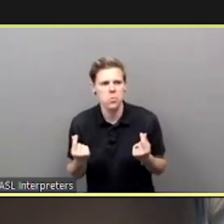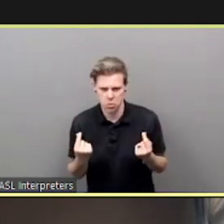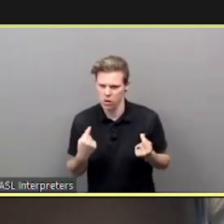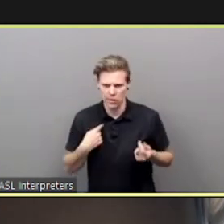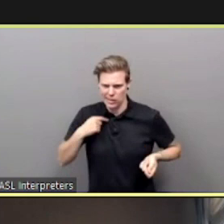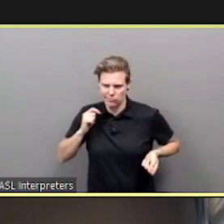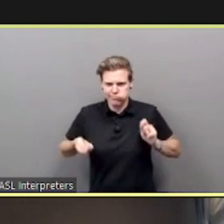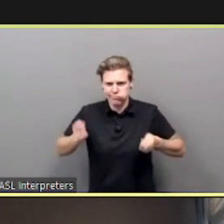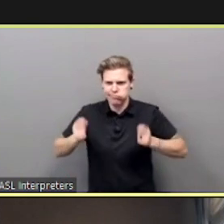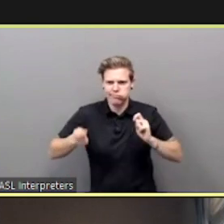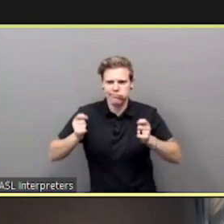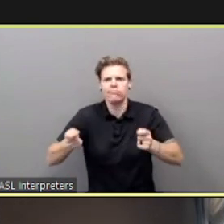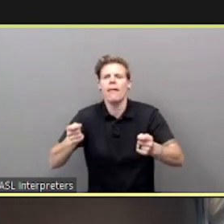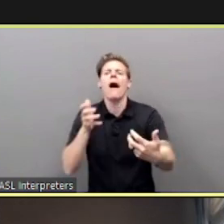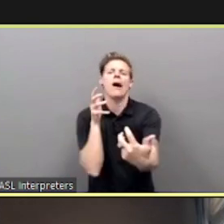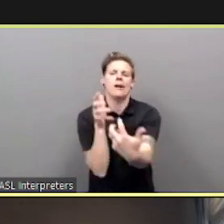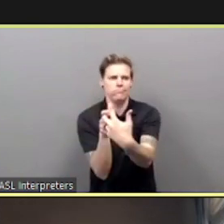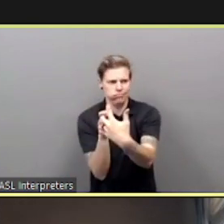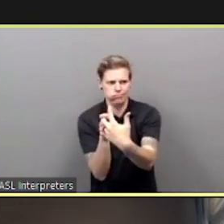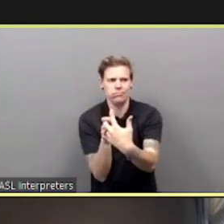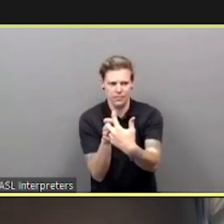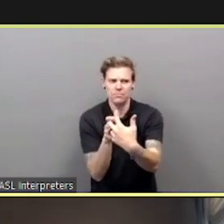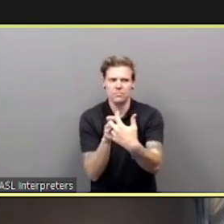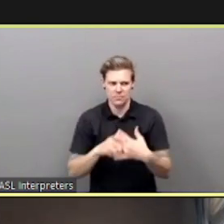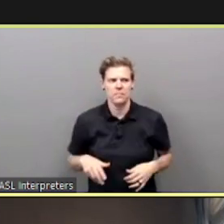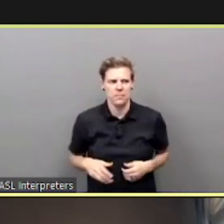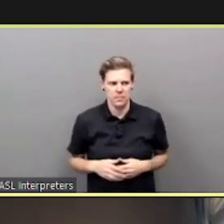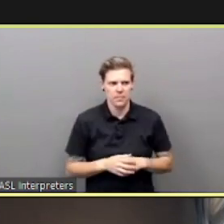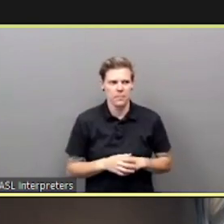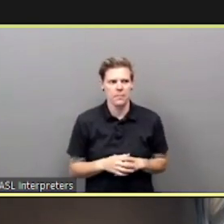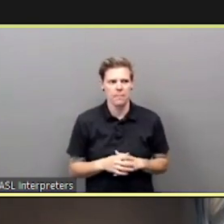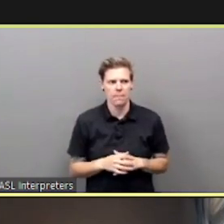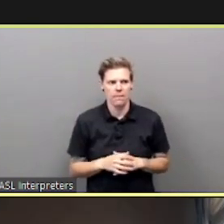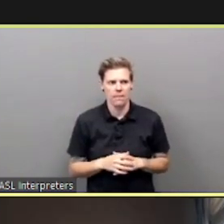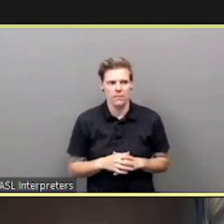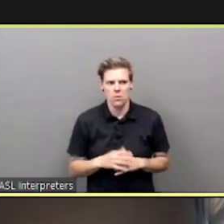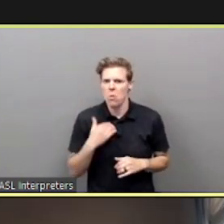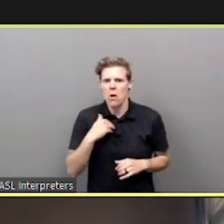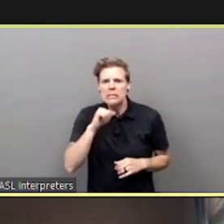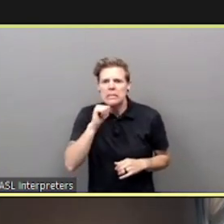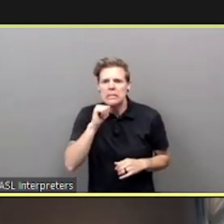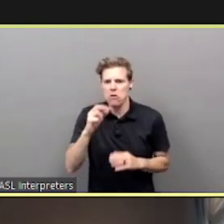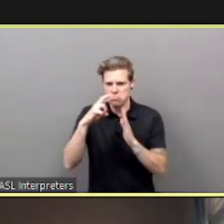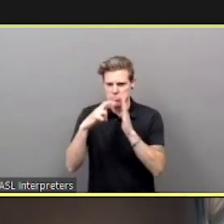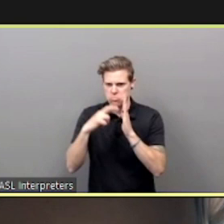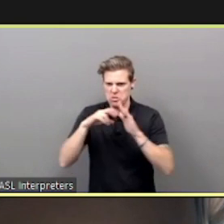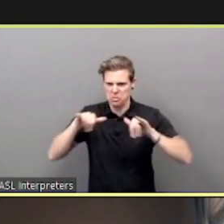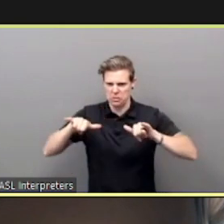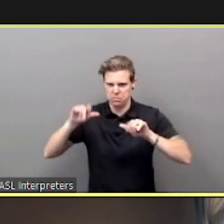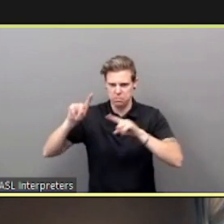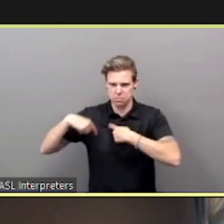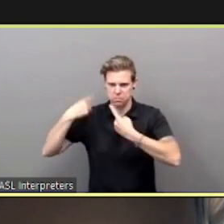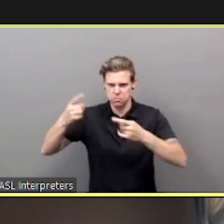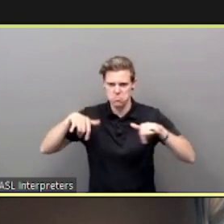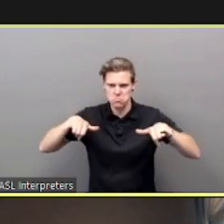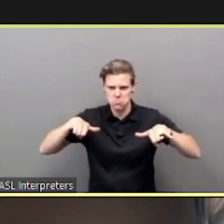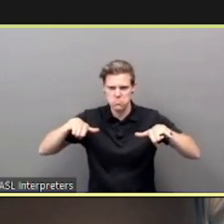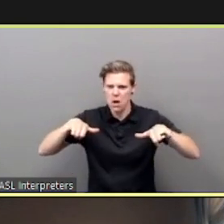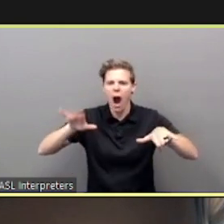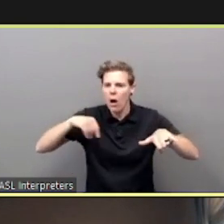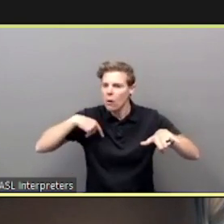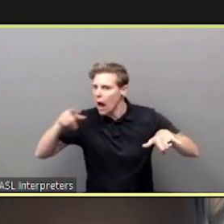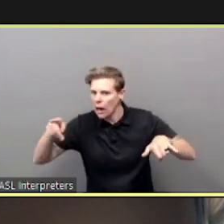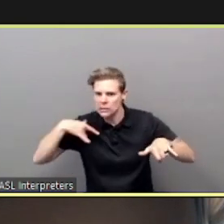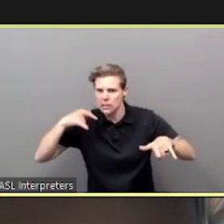to make changes and adapt as much as possible. And so that's the same with the vaccine doses. We'll have the doses for you